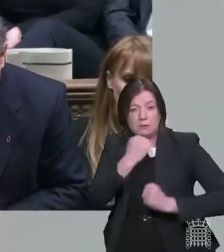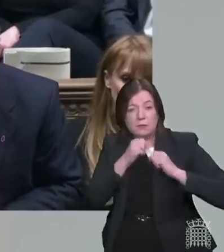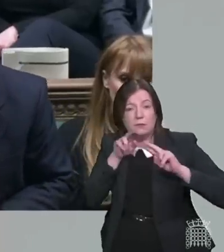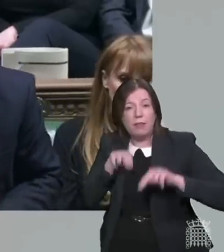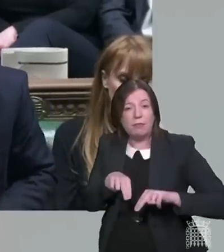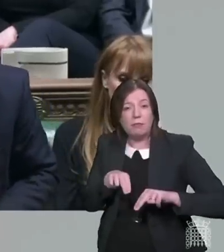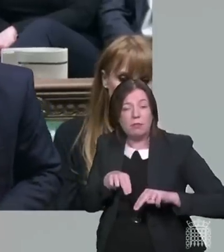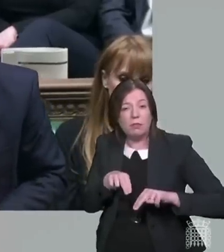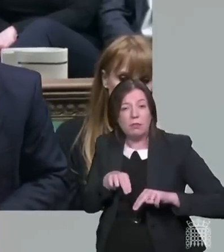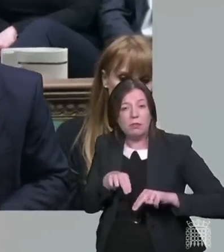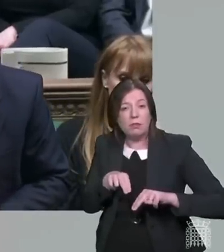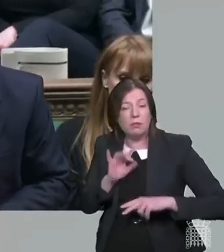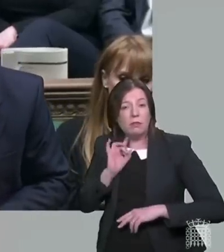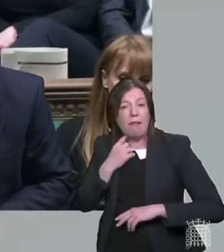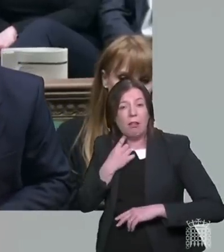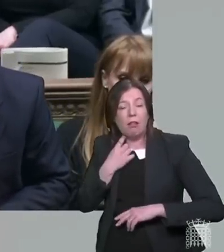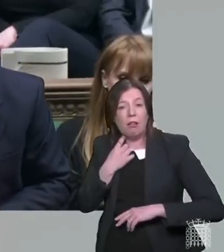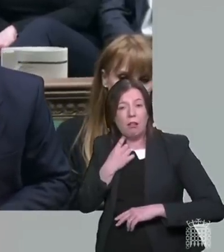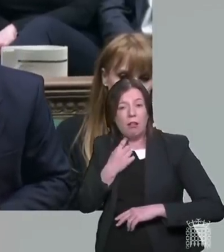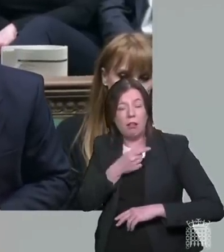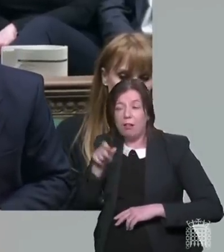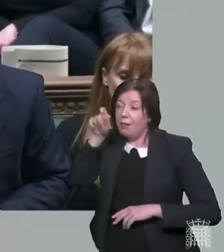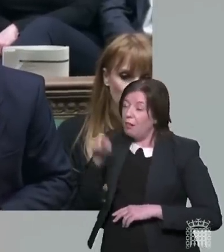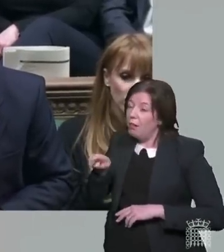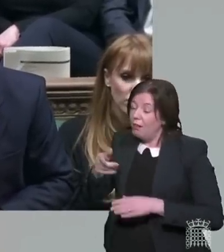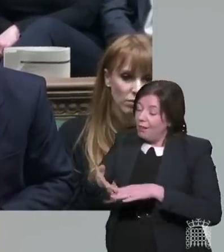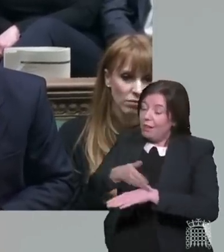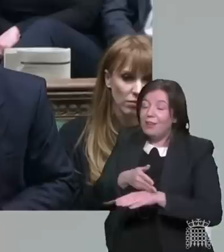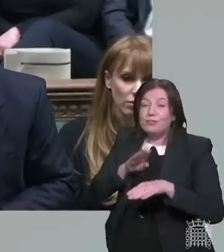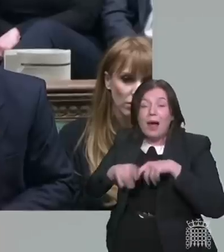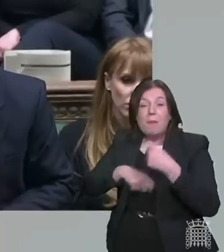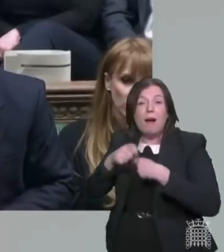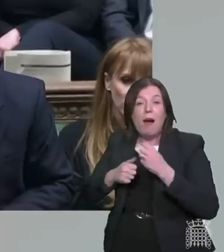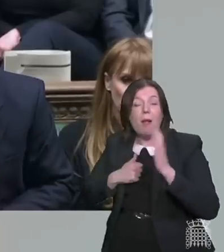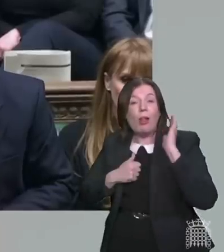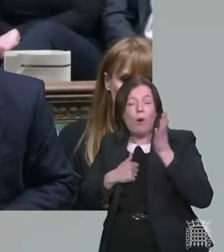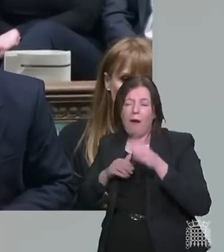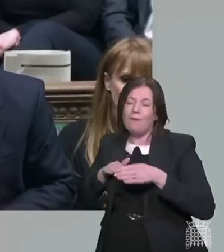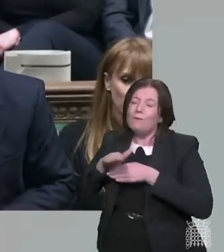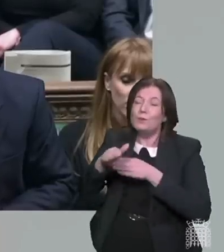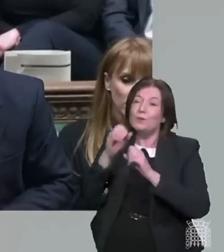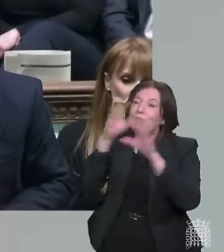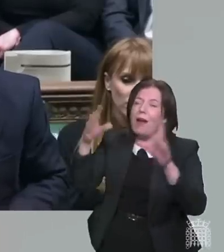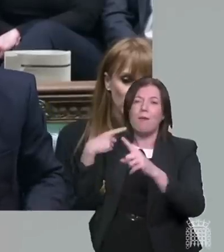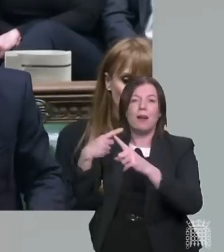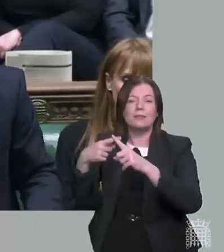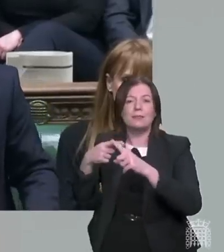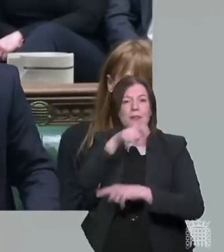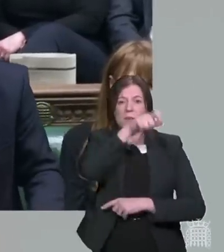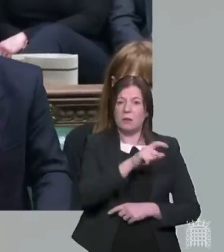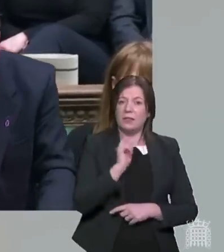death. Zara was a brilliant young woman, a trainee lawyer with a bright future. Her